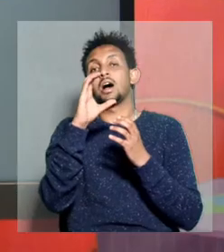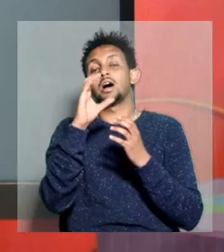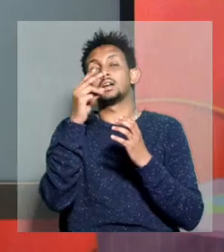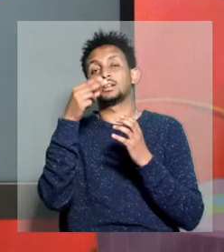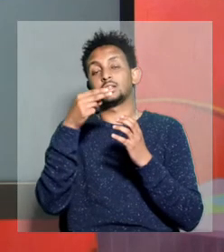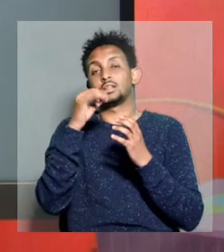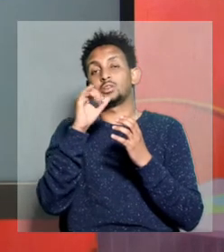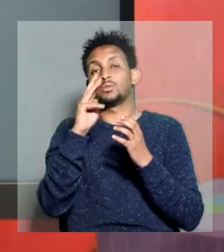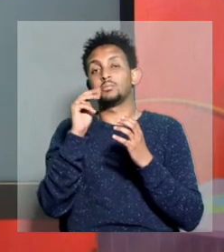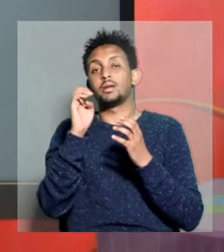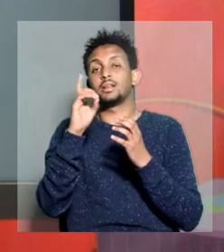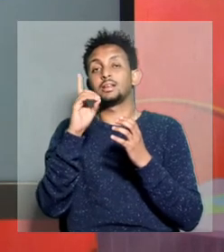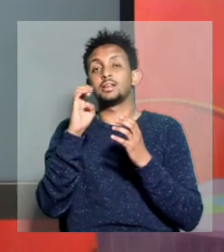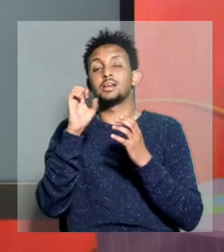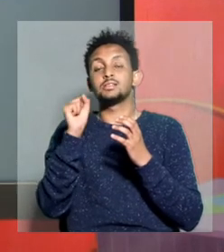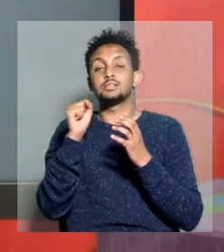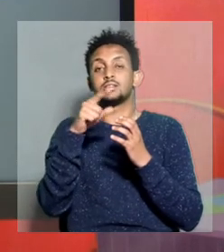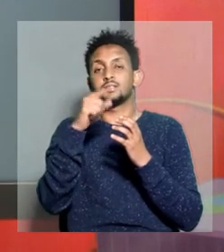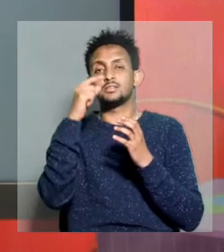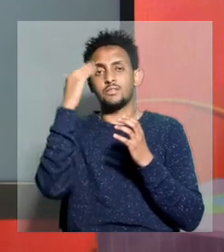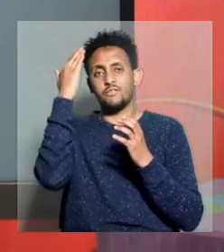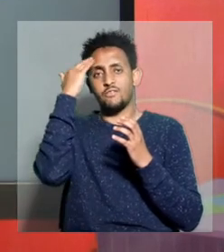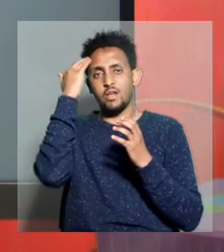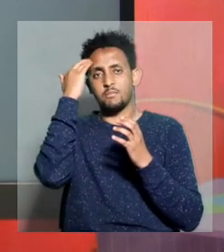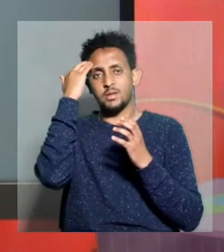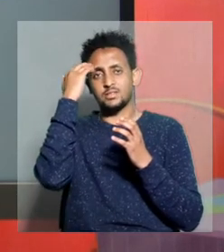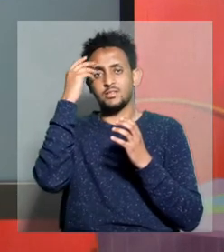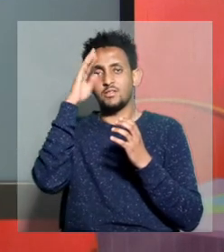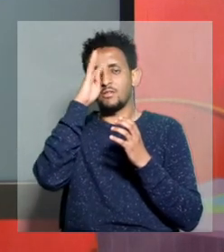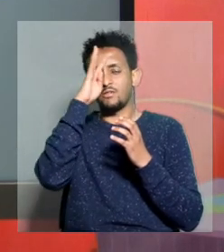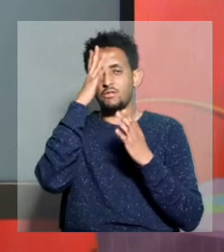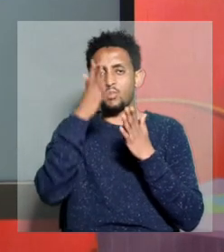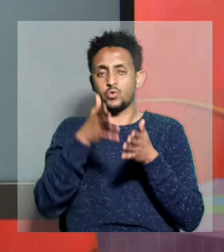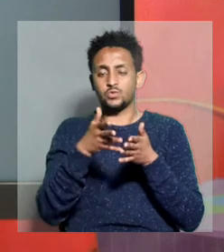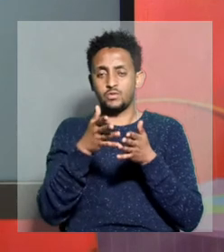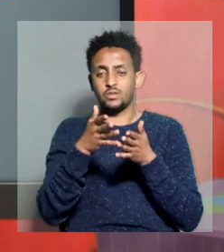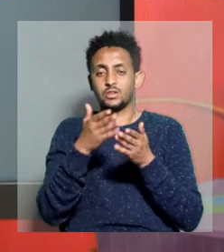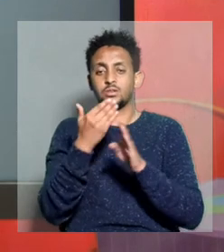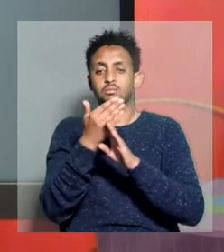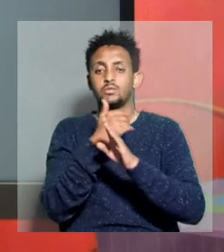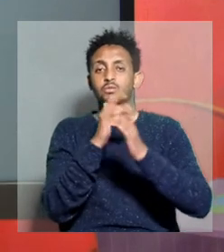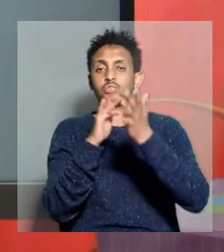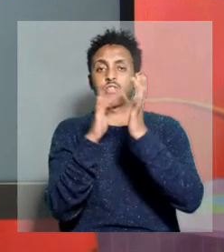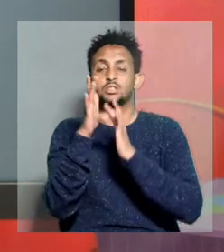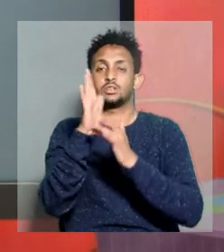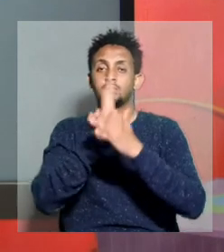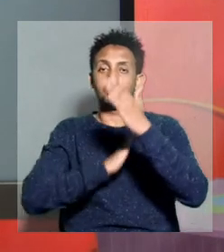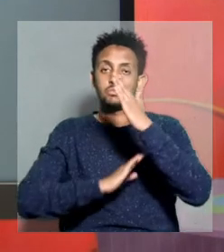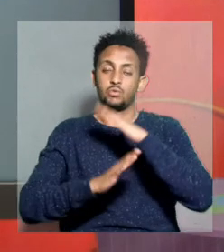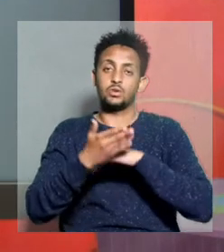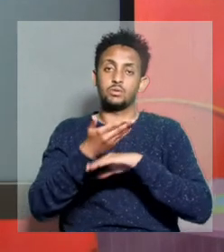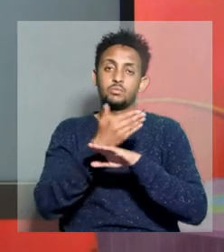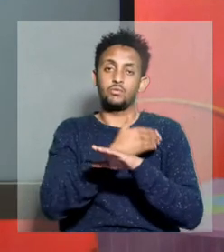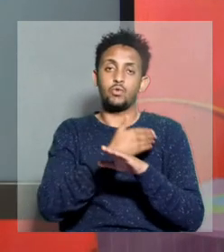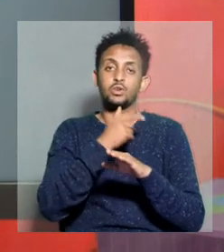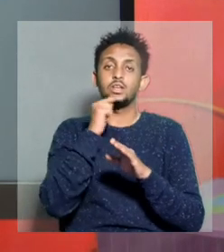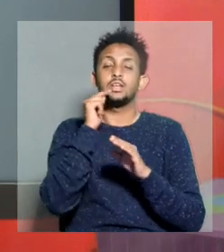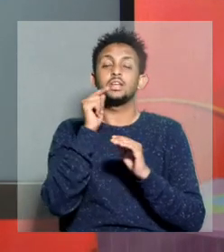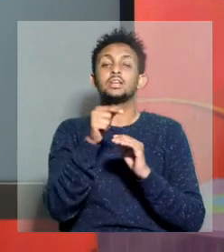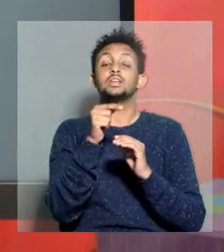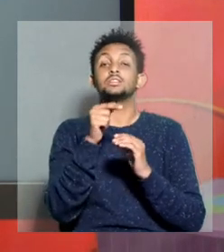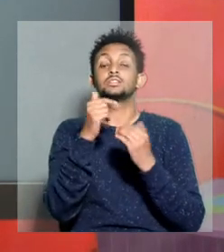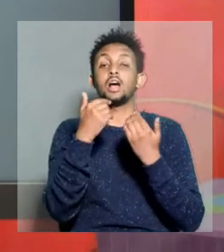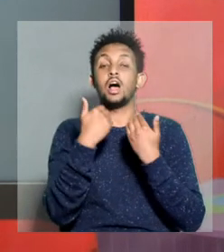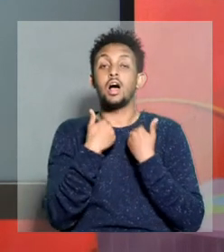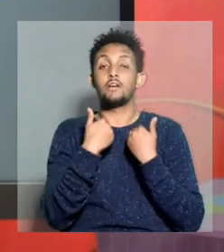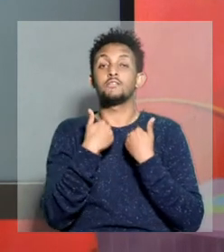principle. Actually, Archimedes is a famous philosopher before Jesus Christ birth, and it has its